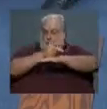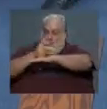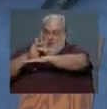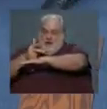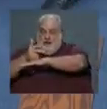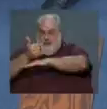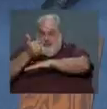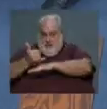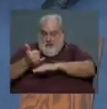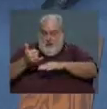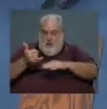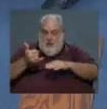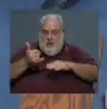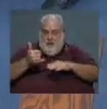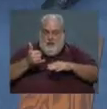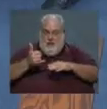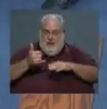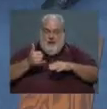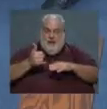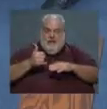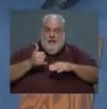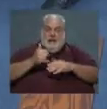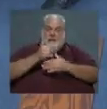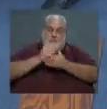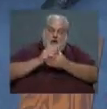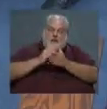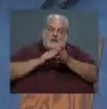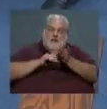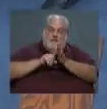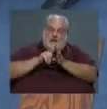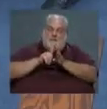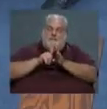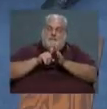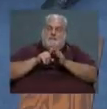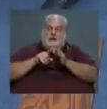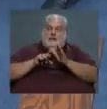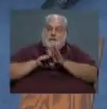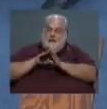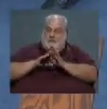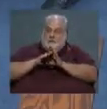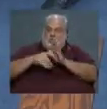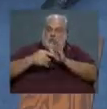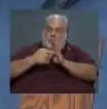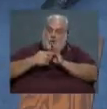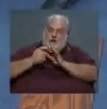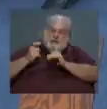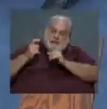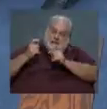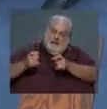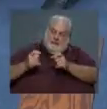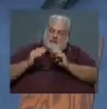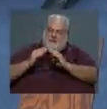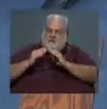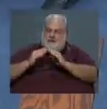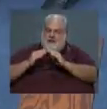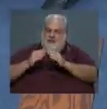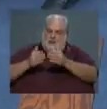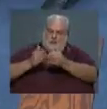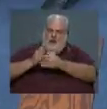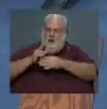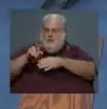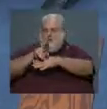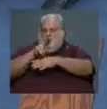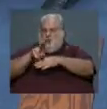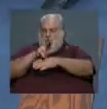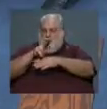now is not in our right-of-way. As part of this development, they're required to dedicate right-of-way to the city. That puts this